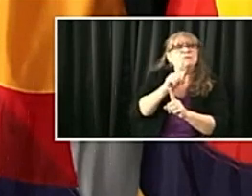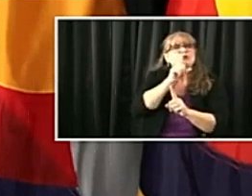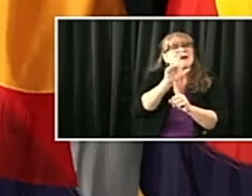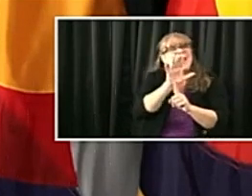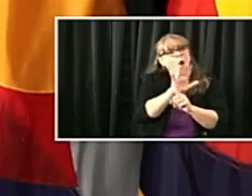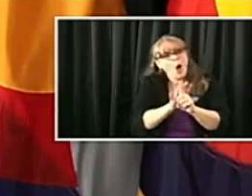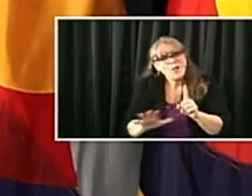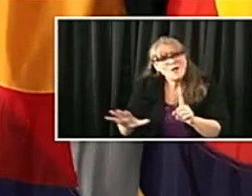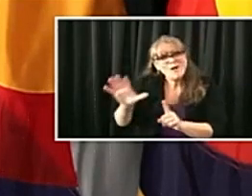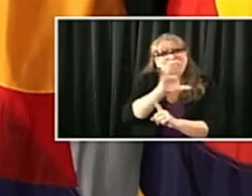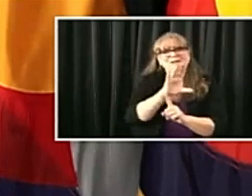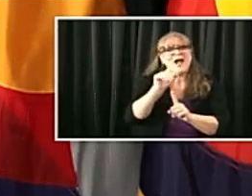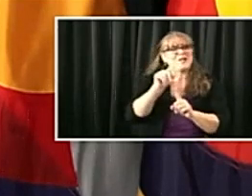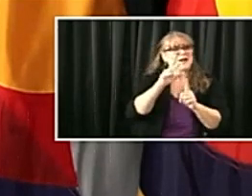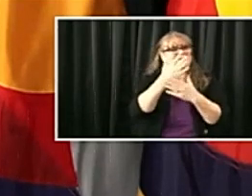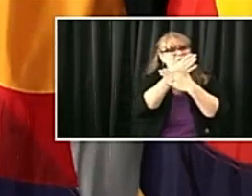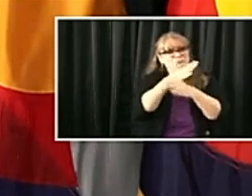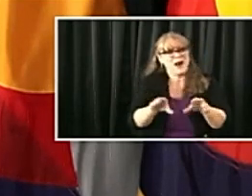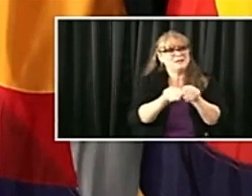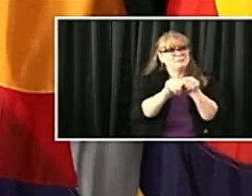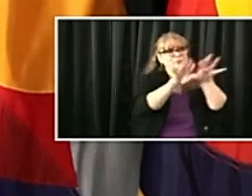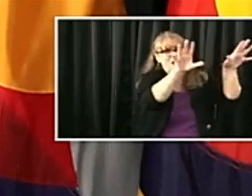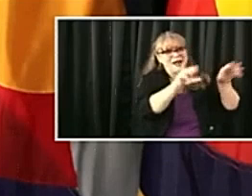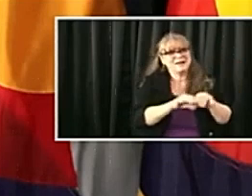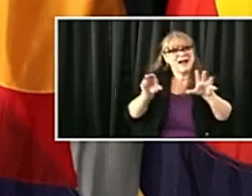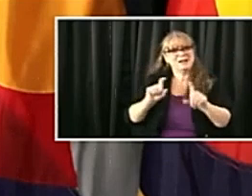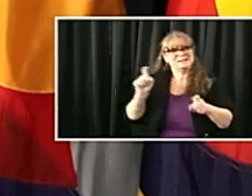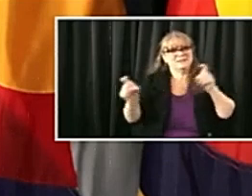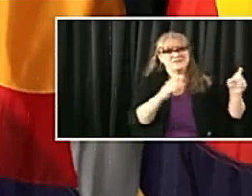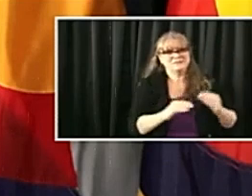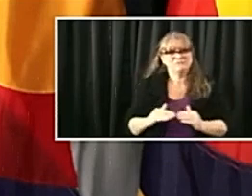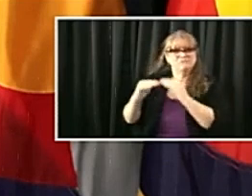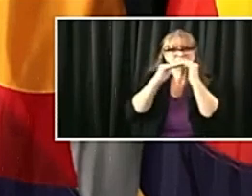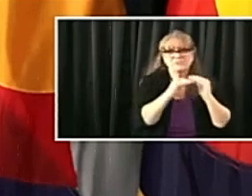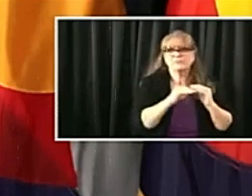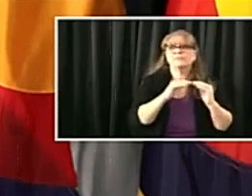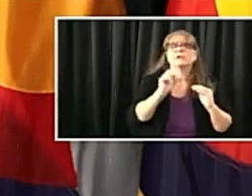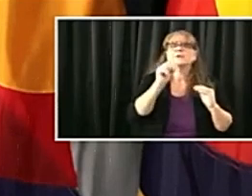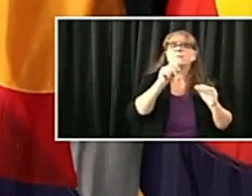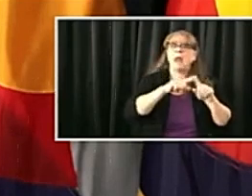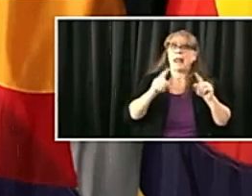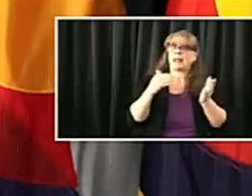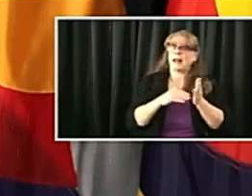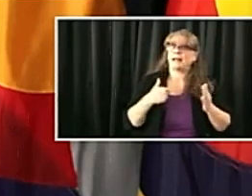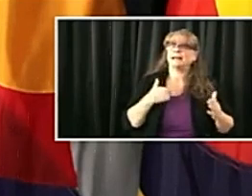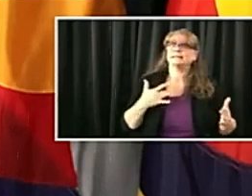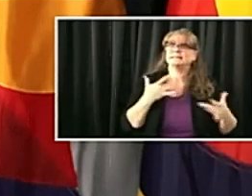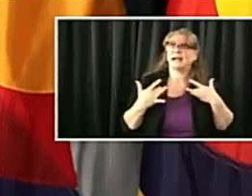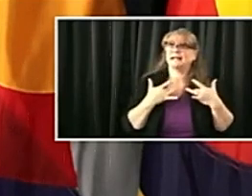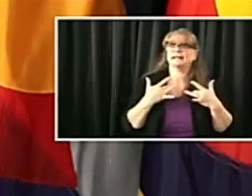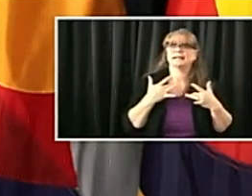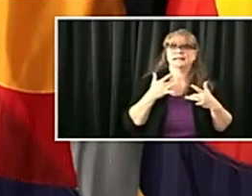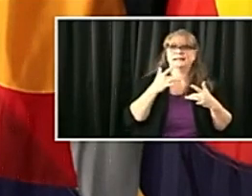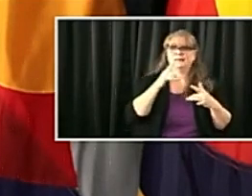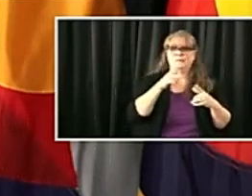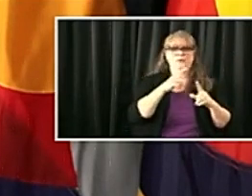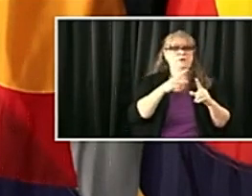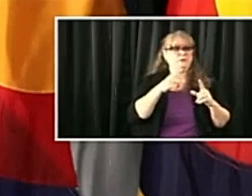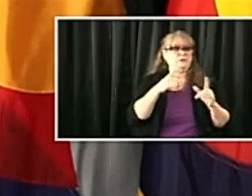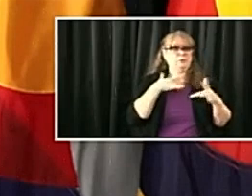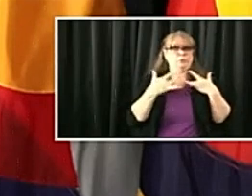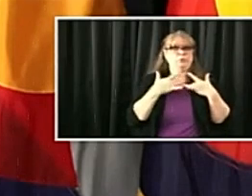So it'll play a role, and we're excited for Denver metro area residents to be able to have that scale. And if the supply